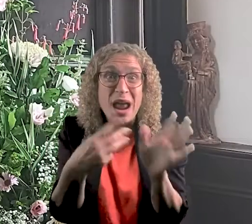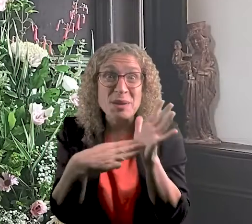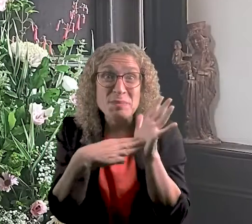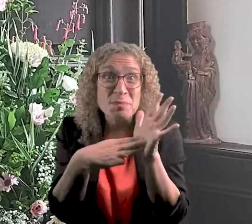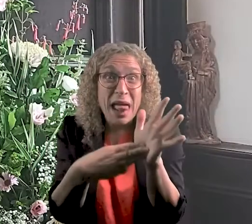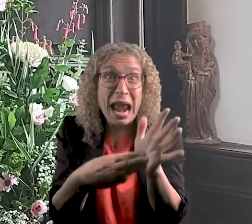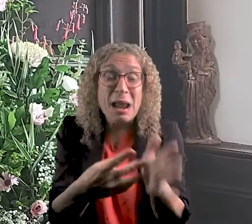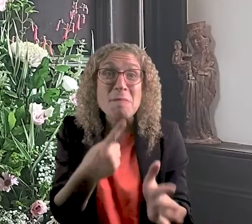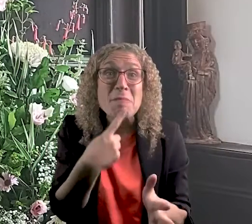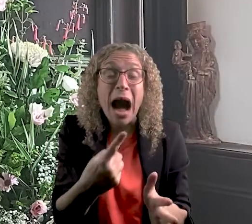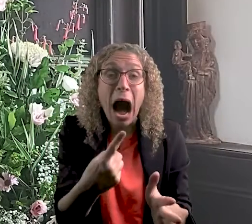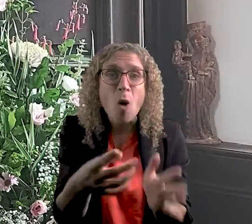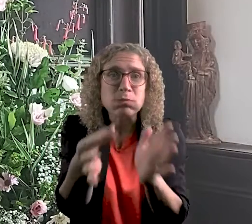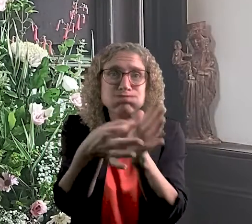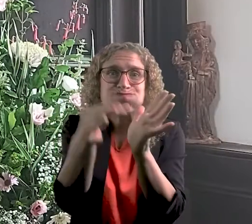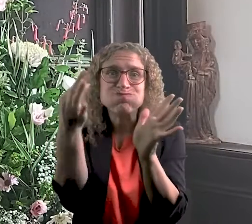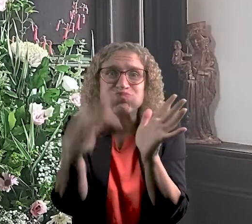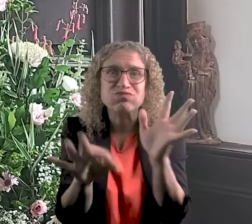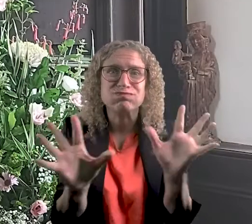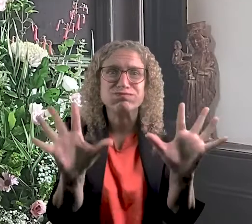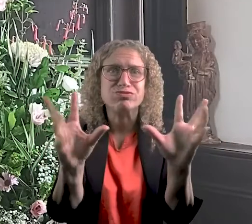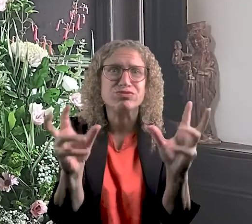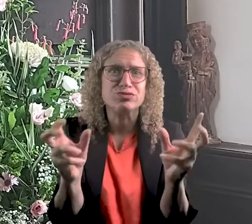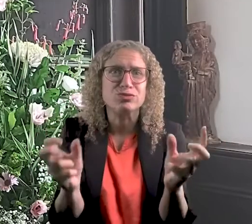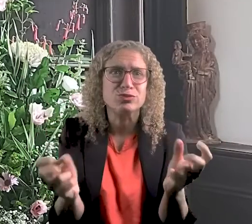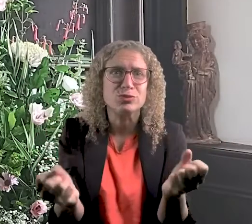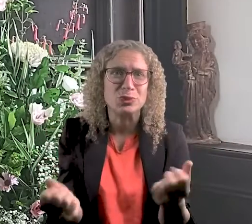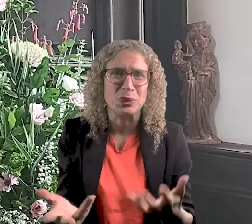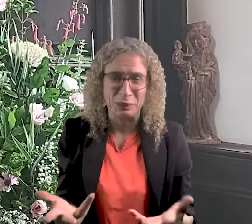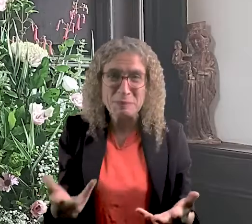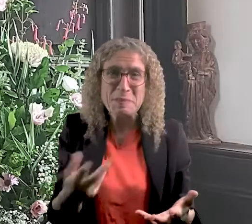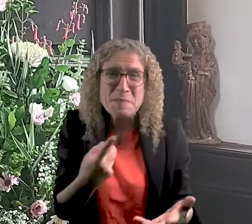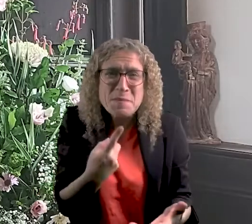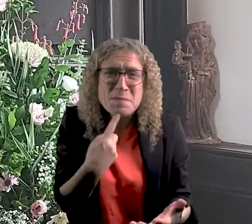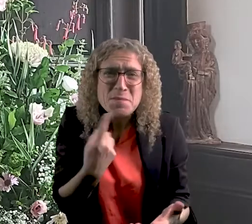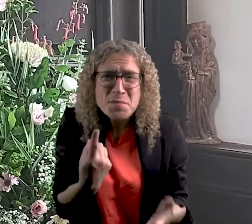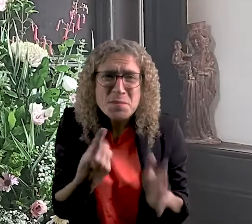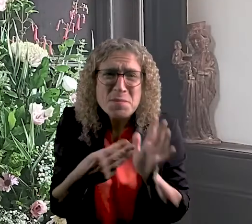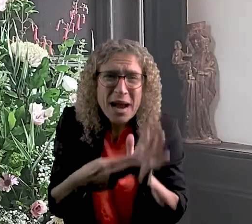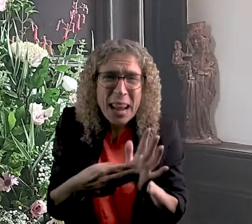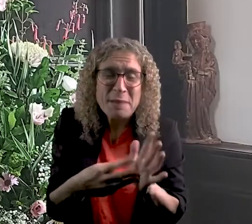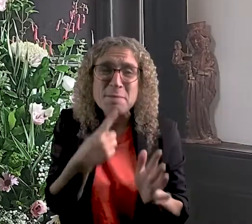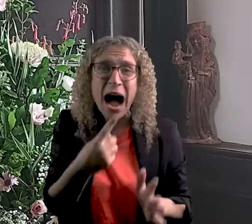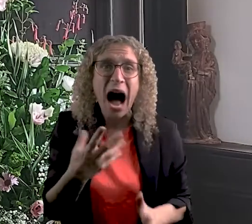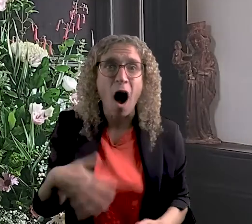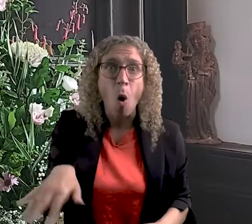£1 million up in smoke. Nobody could get their heads quite round it.